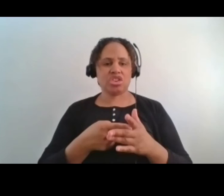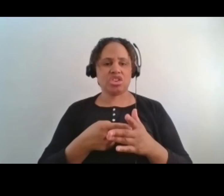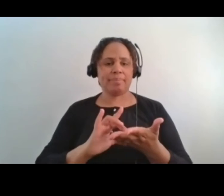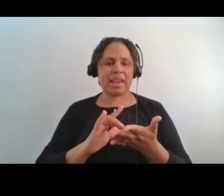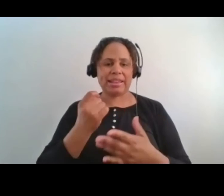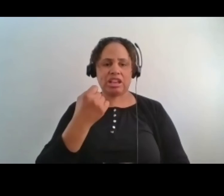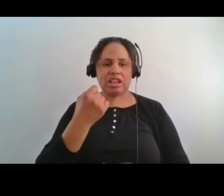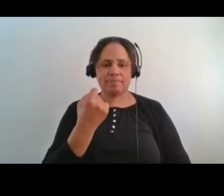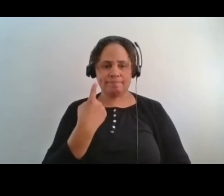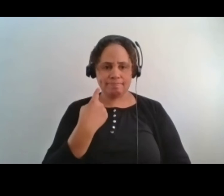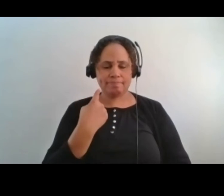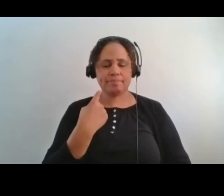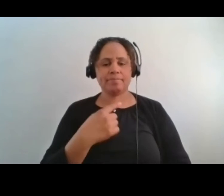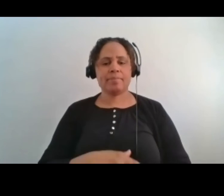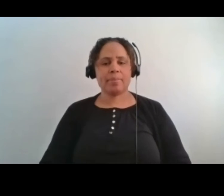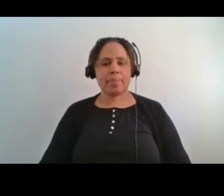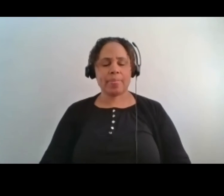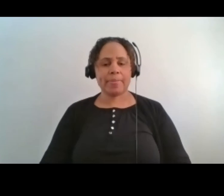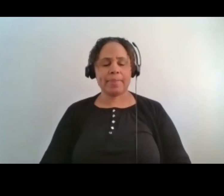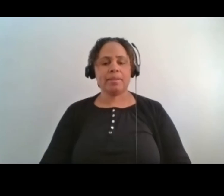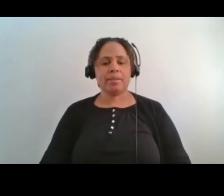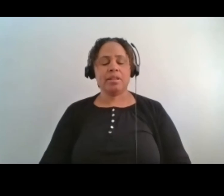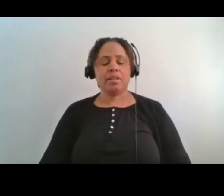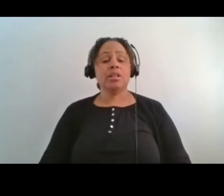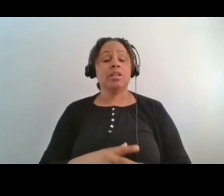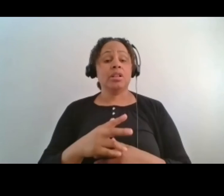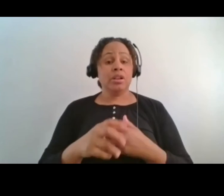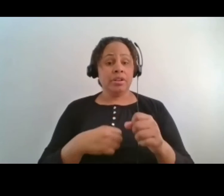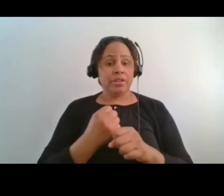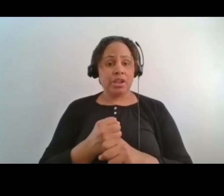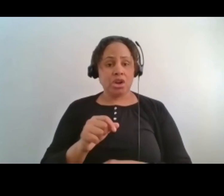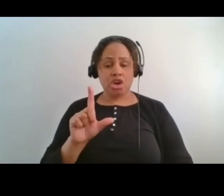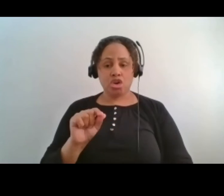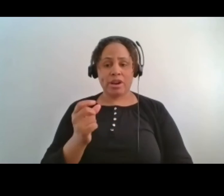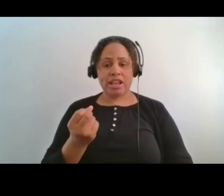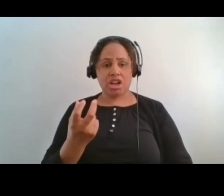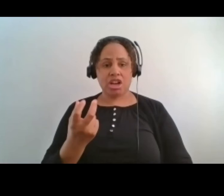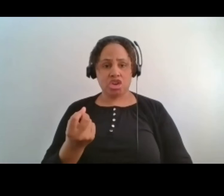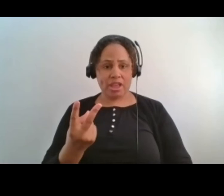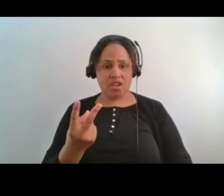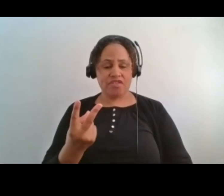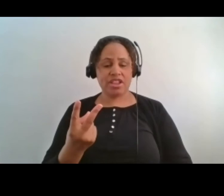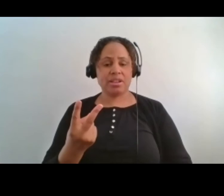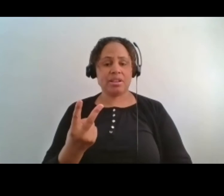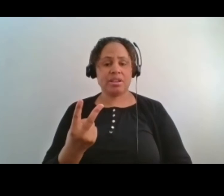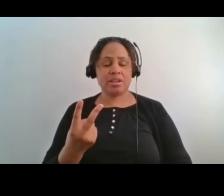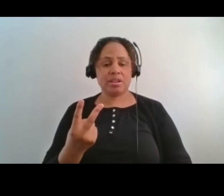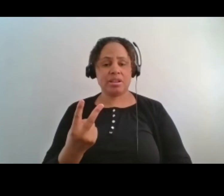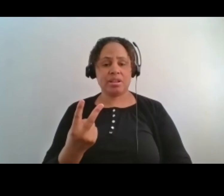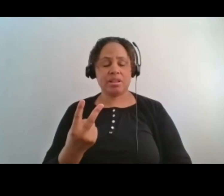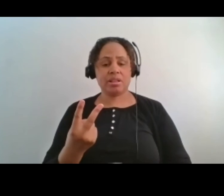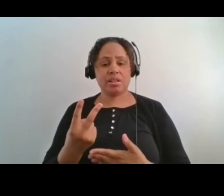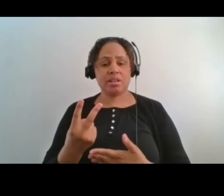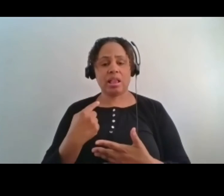that. Moving forward to 2012, as I was being followed up by a